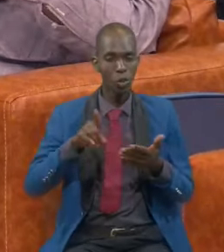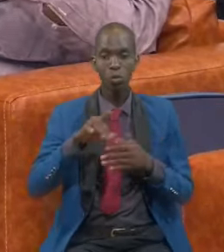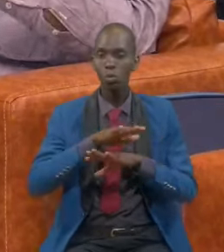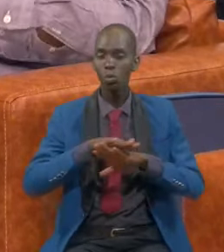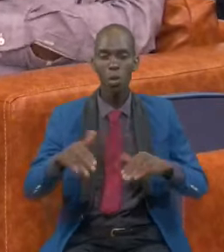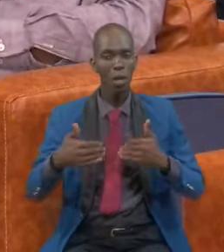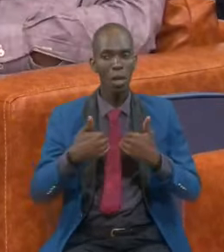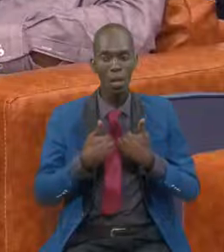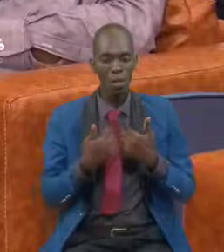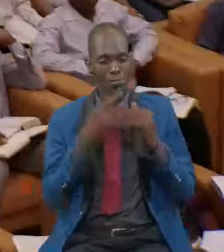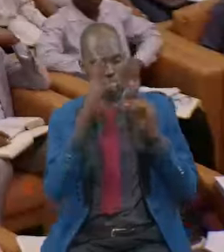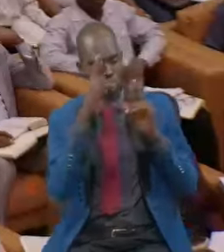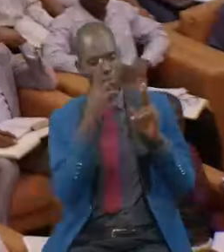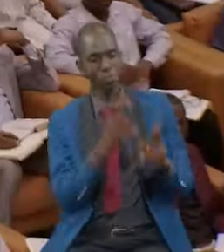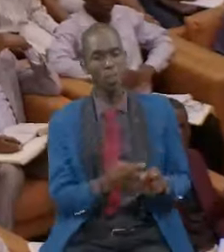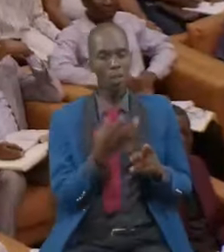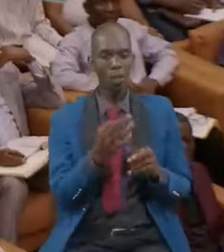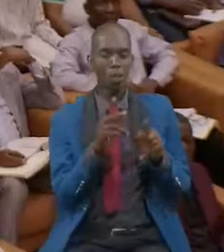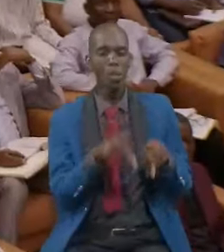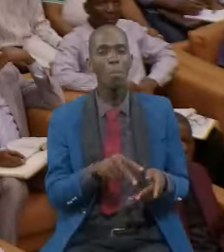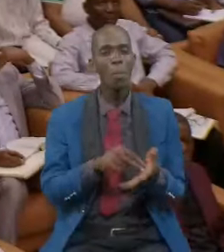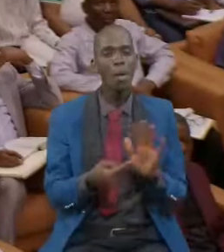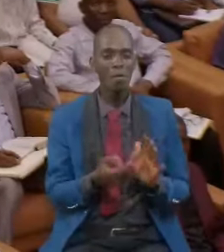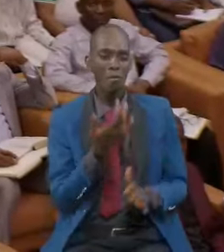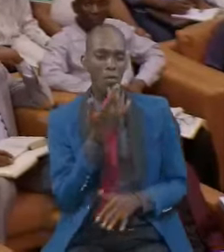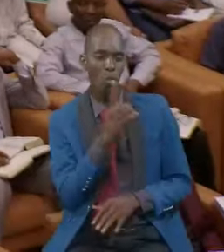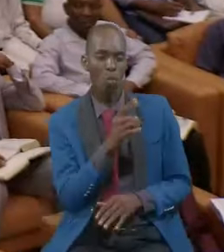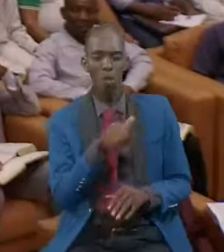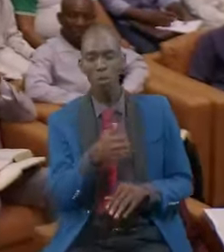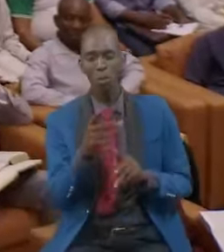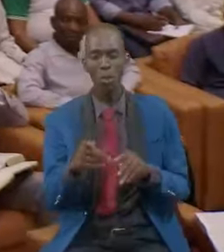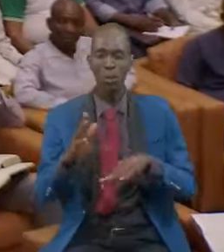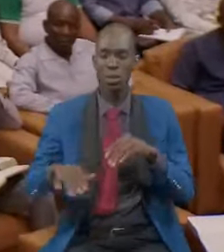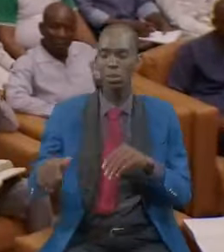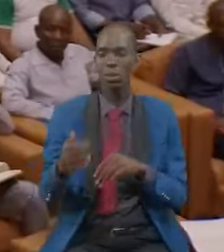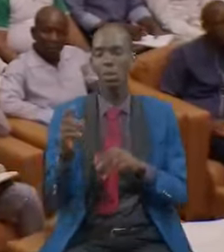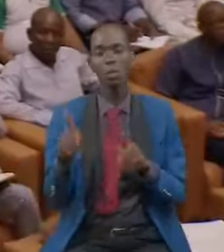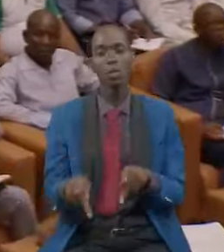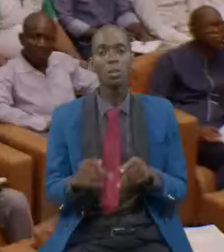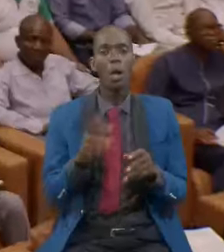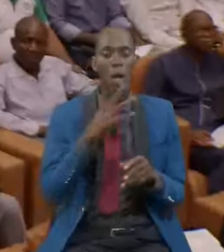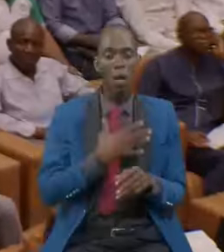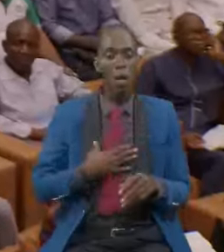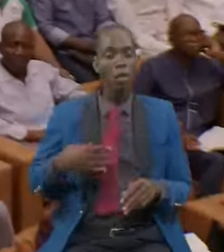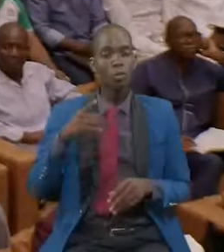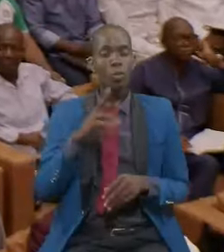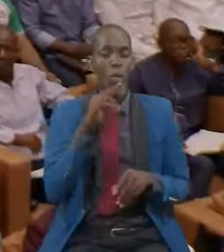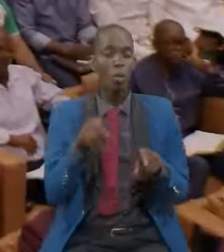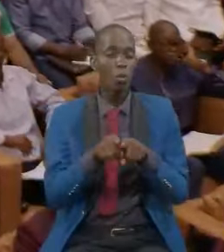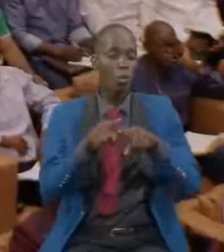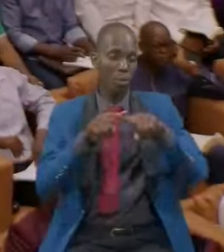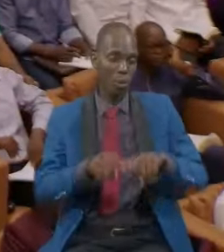the respect of persons or partiality, and you're dependable, you're trustworthy, and your life